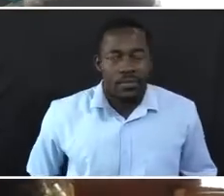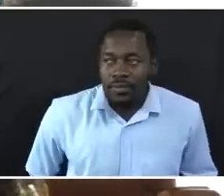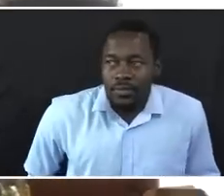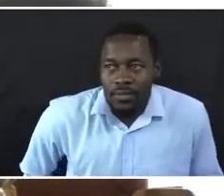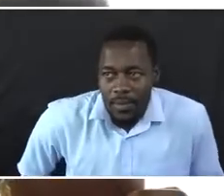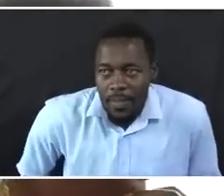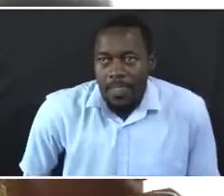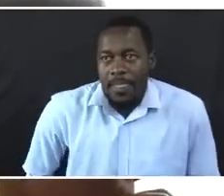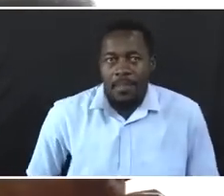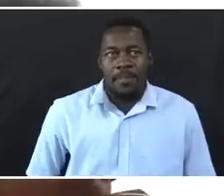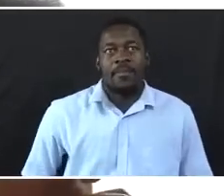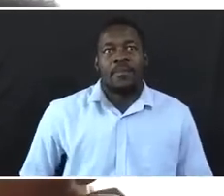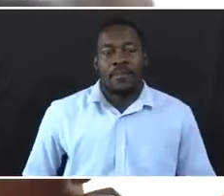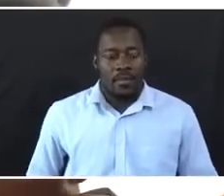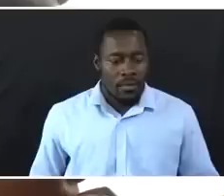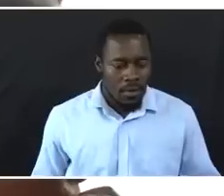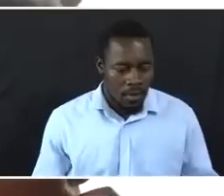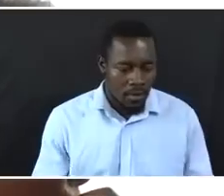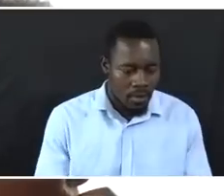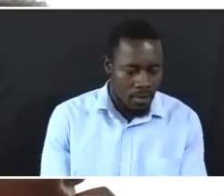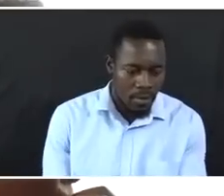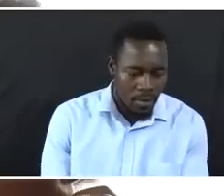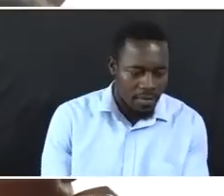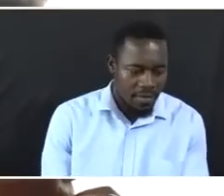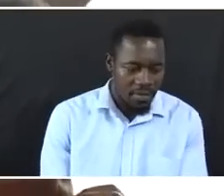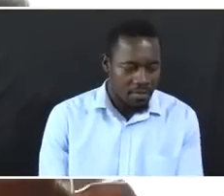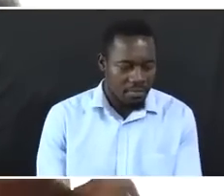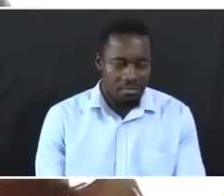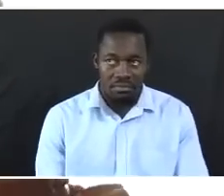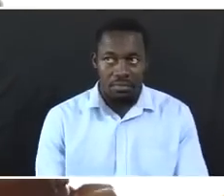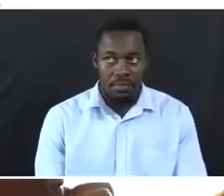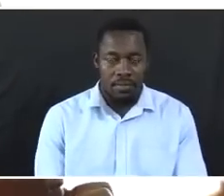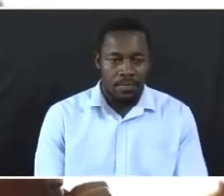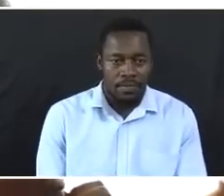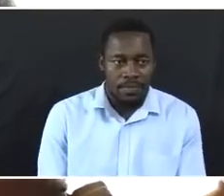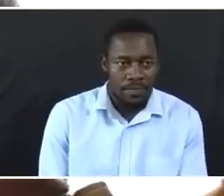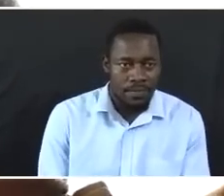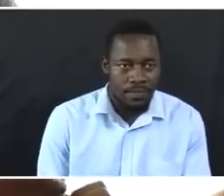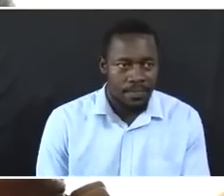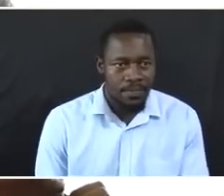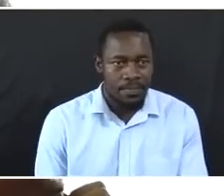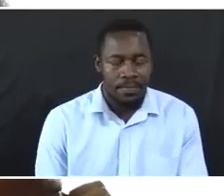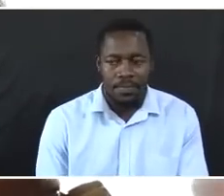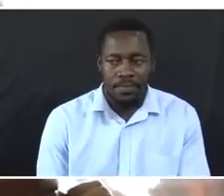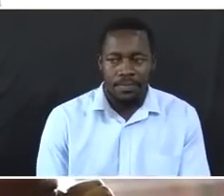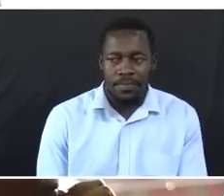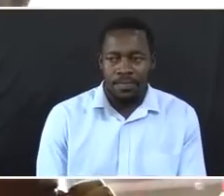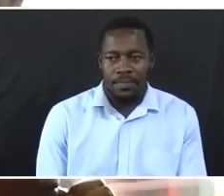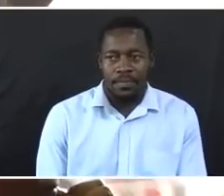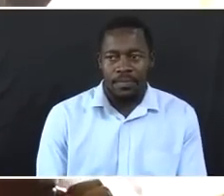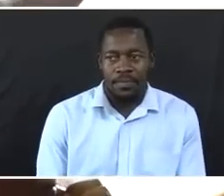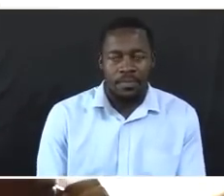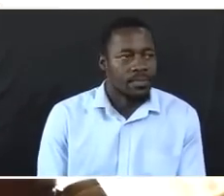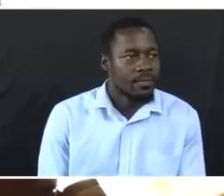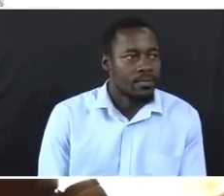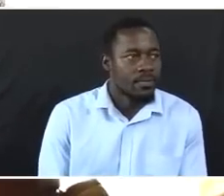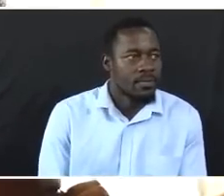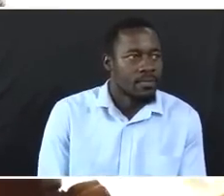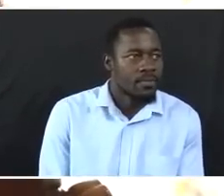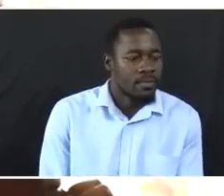but there's this debate that's always happened in my mind. When I consider the